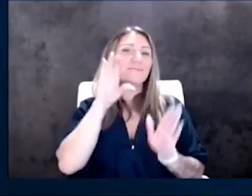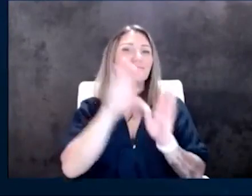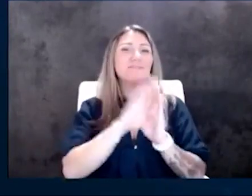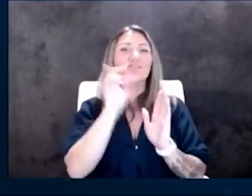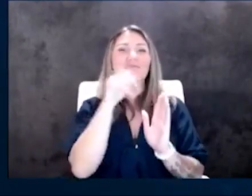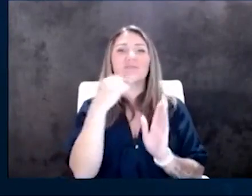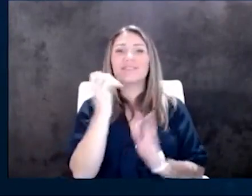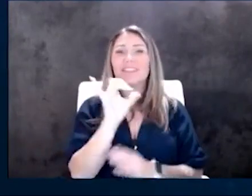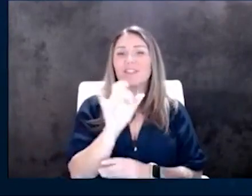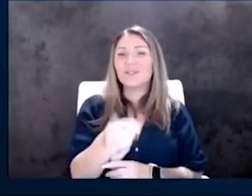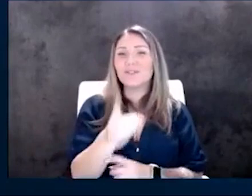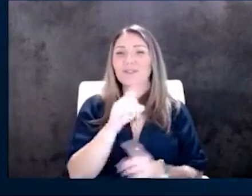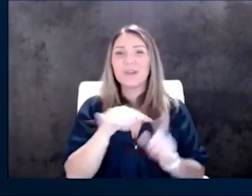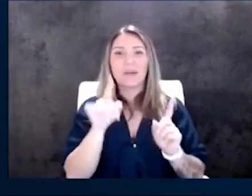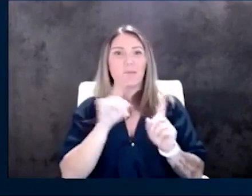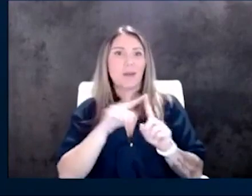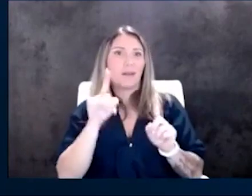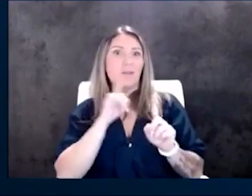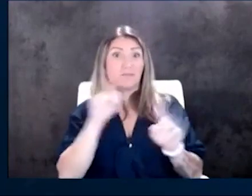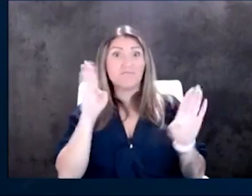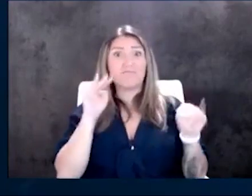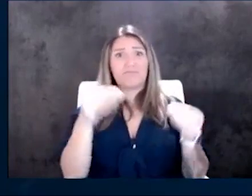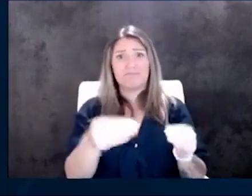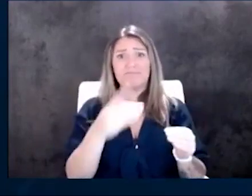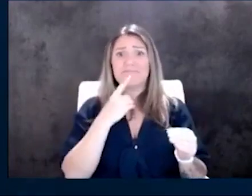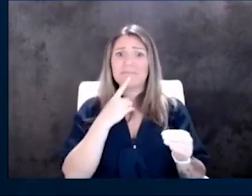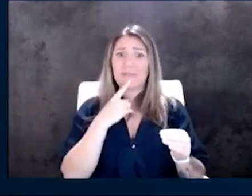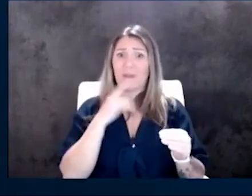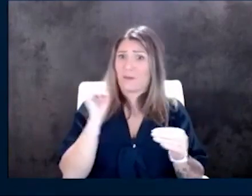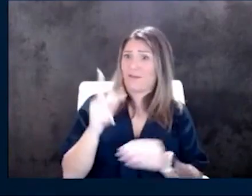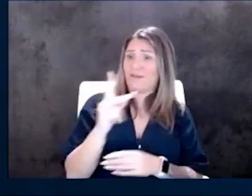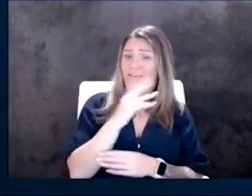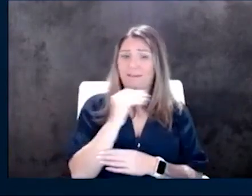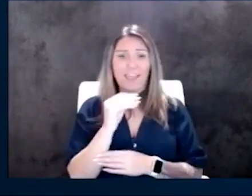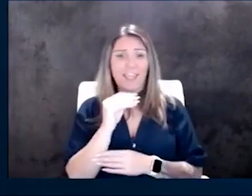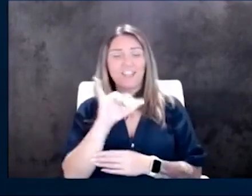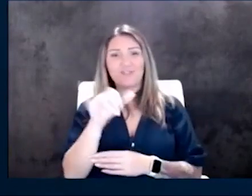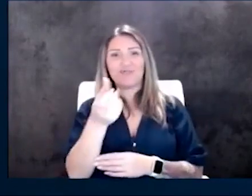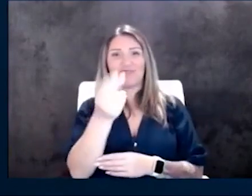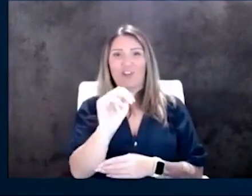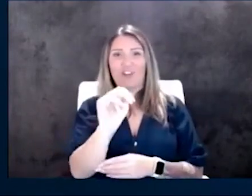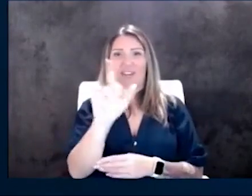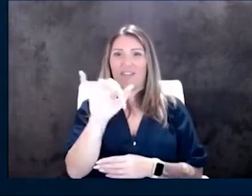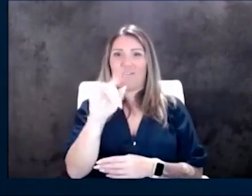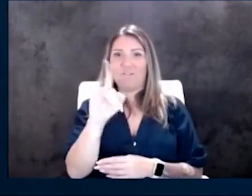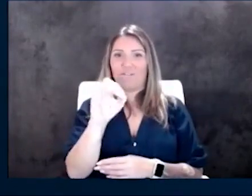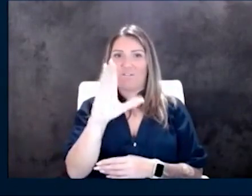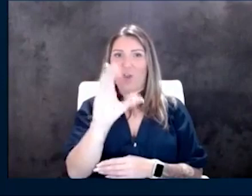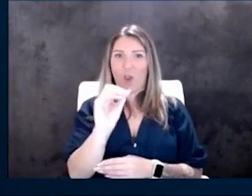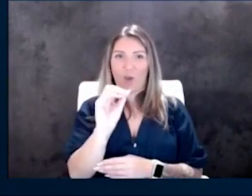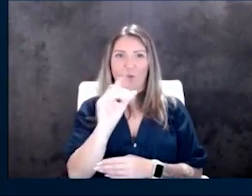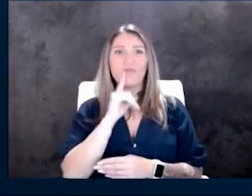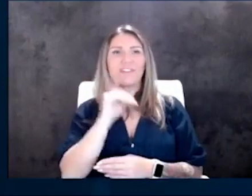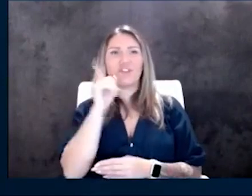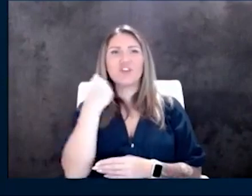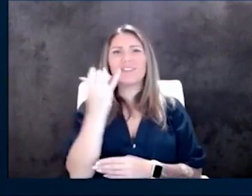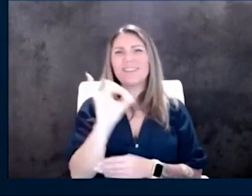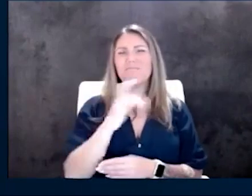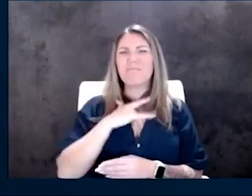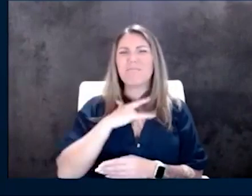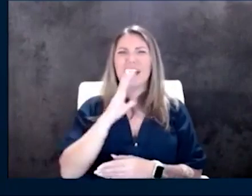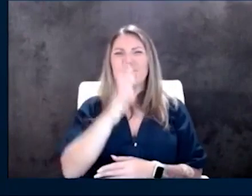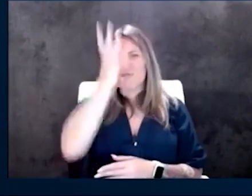on yesterday when somebody said that you look up. I was like, okay. And John Lithgow. Really? Oh my God, he looks like my grandfather. No, he's not. This is a picture when he was